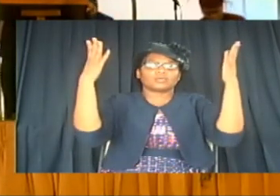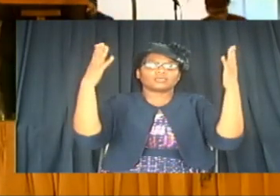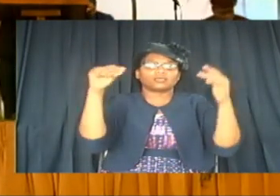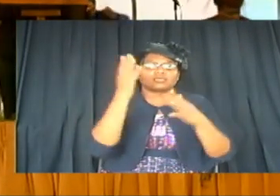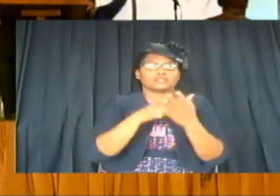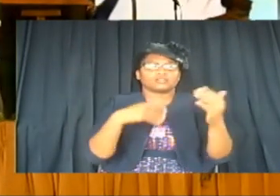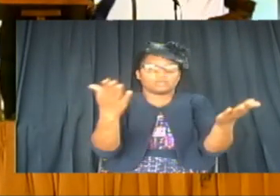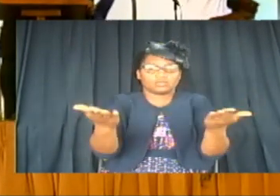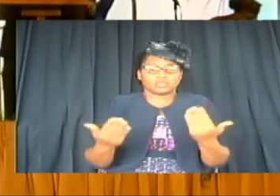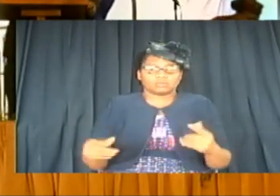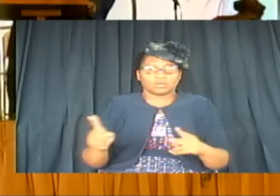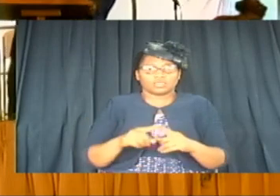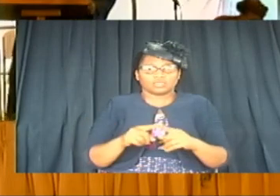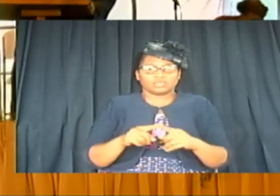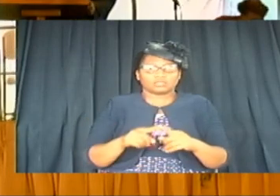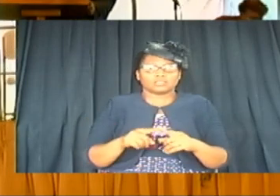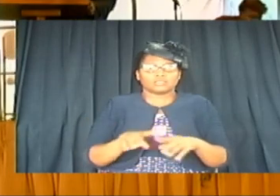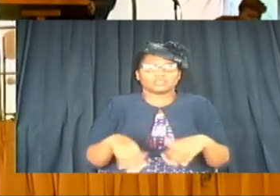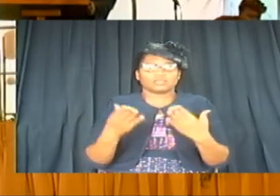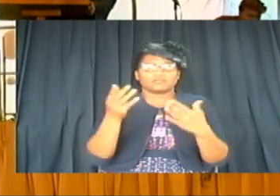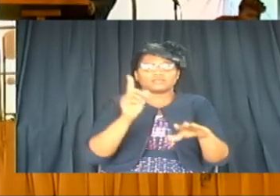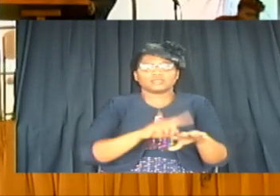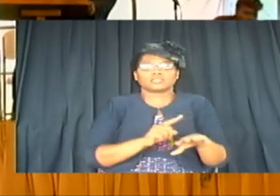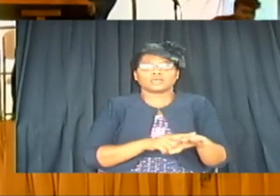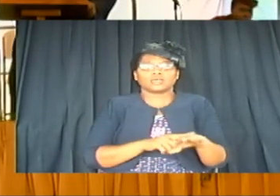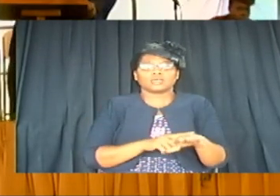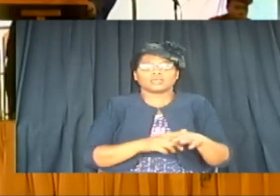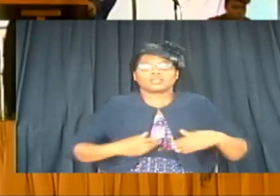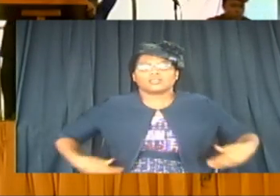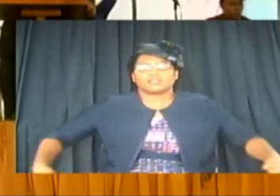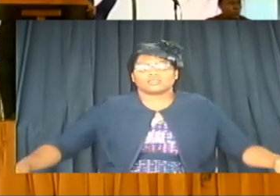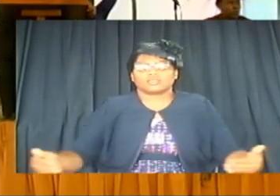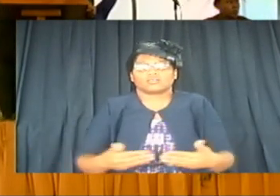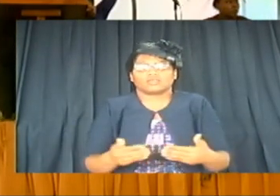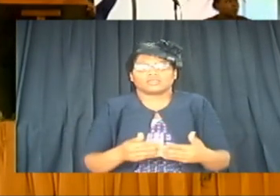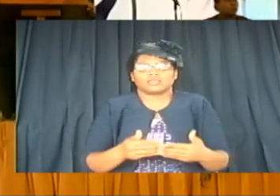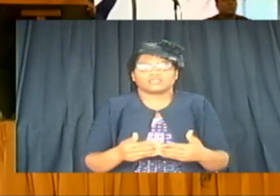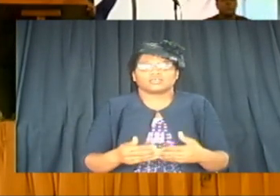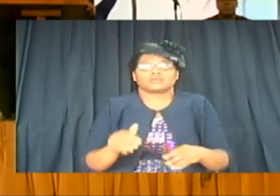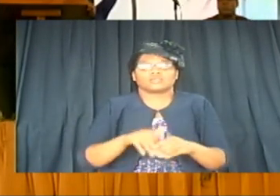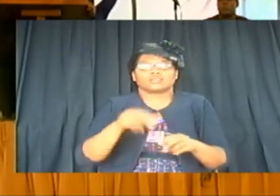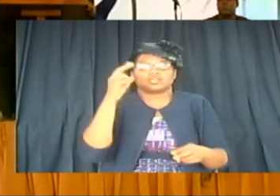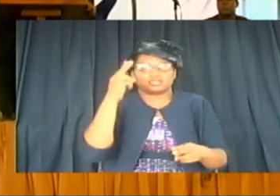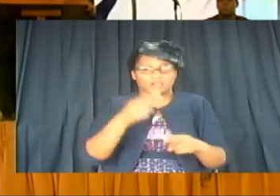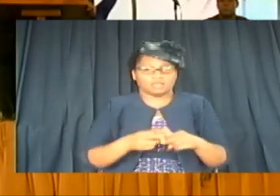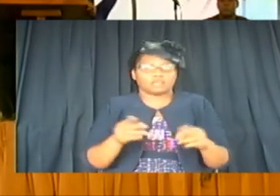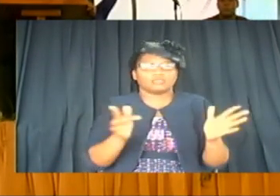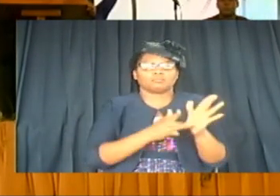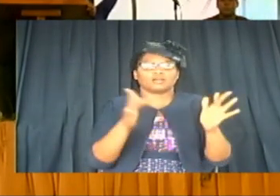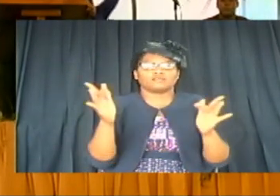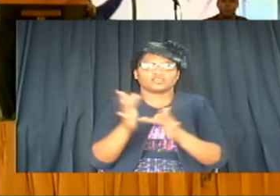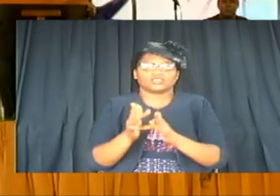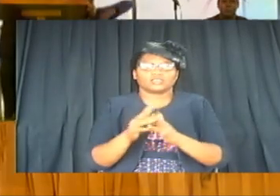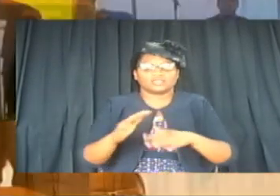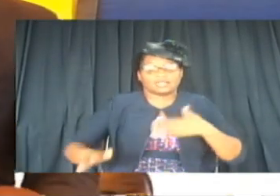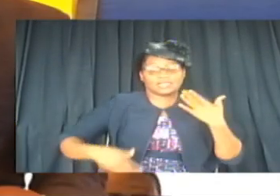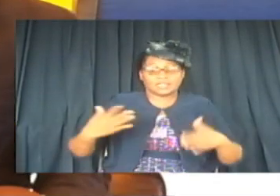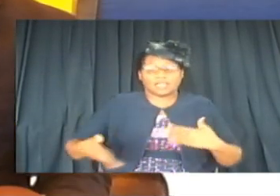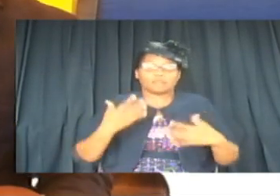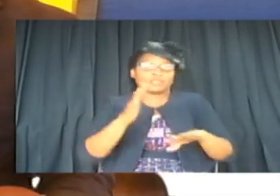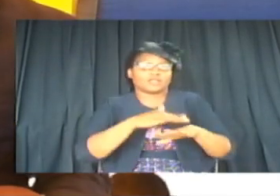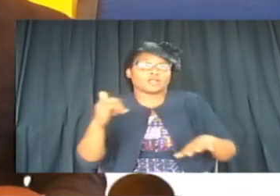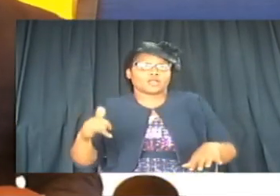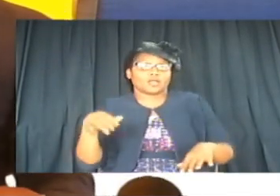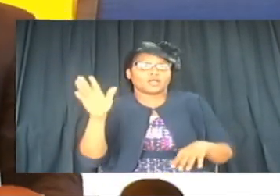to take the time right now to greet you all in the matchless name of Jesus. We're so happy to be called by that